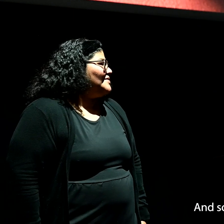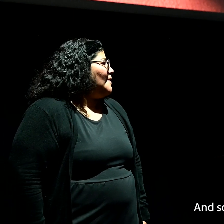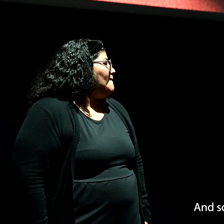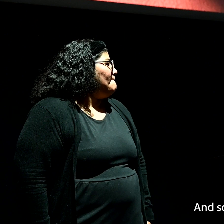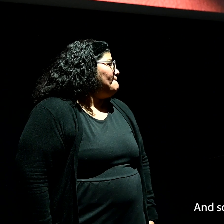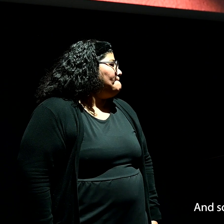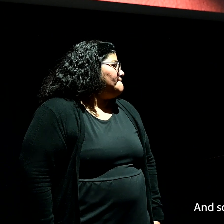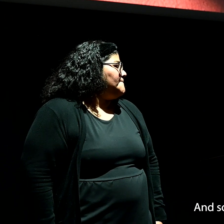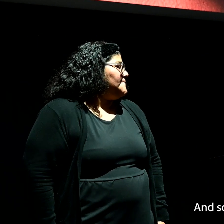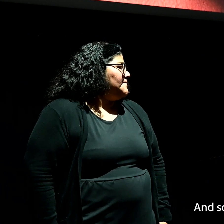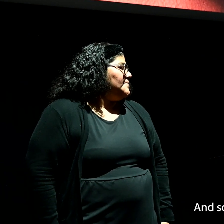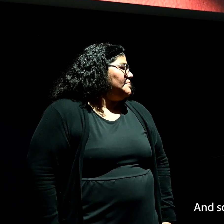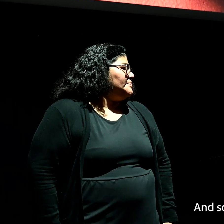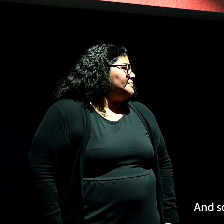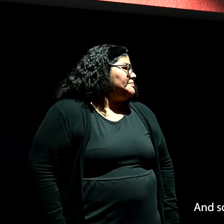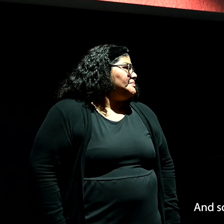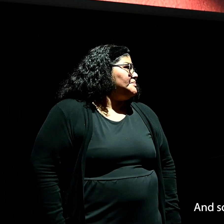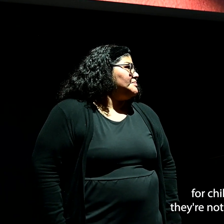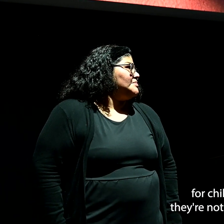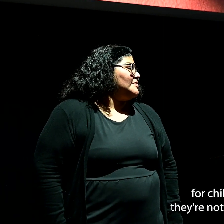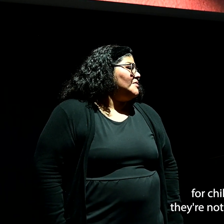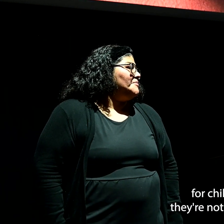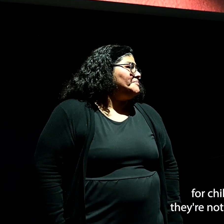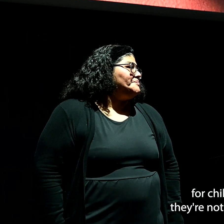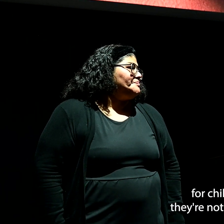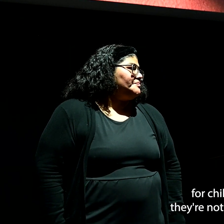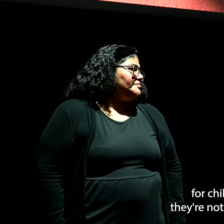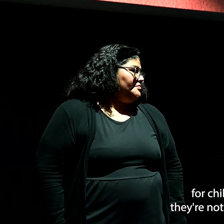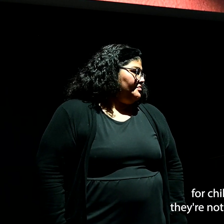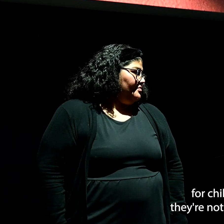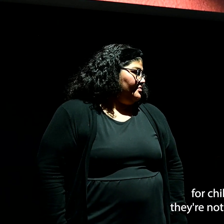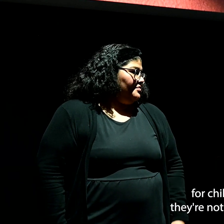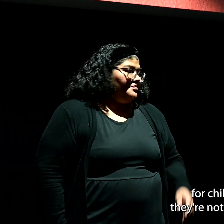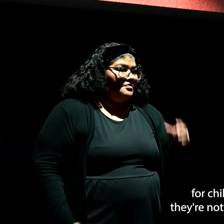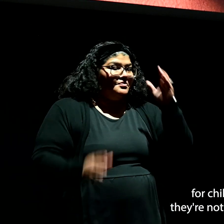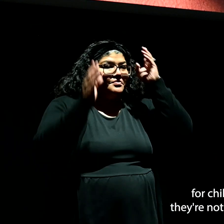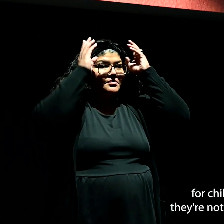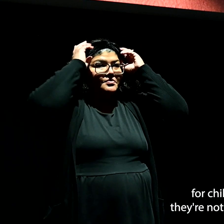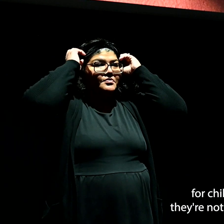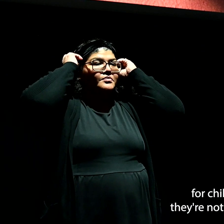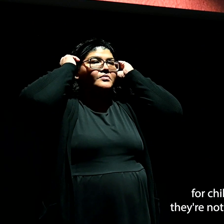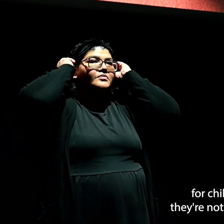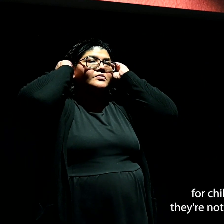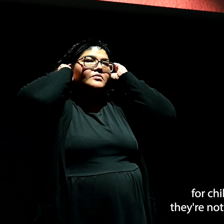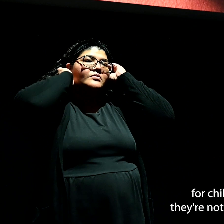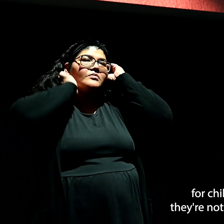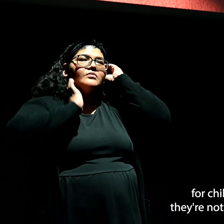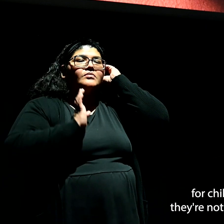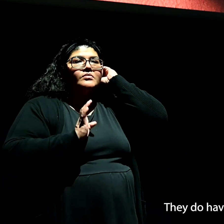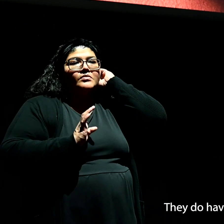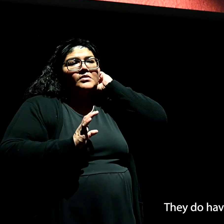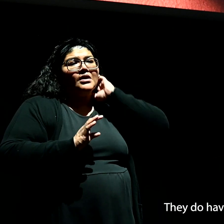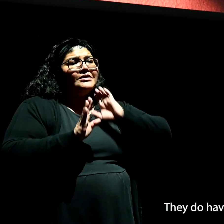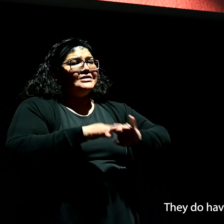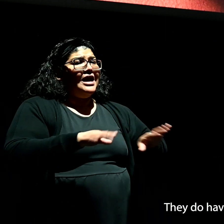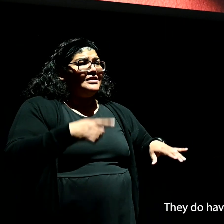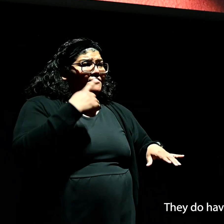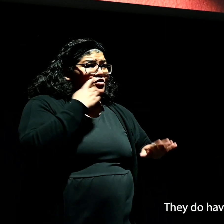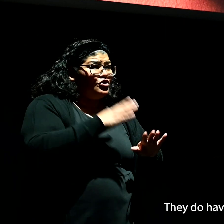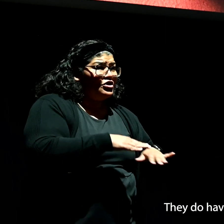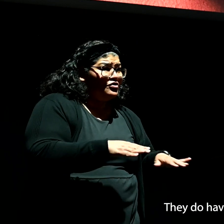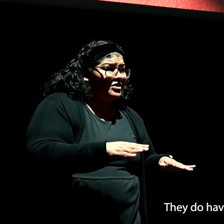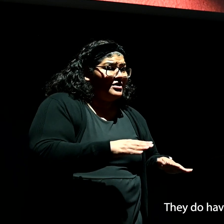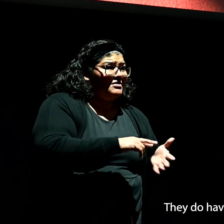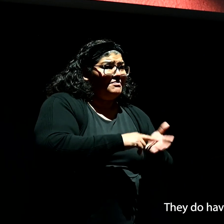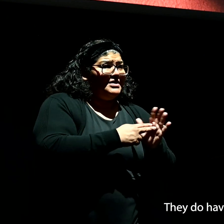And so designing for children, often, they're not like little adults. They do have